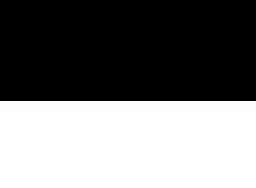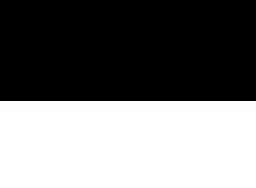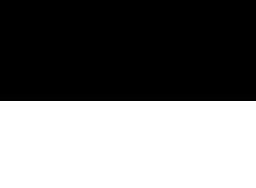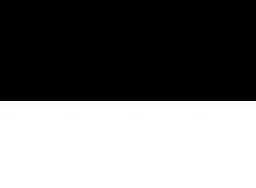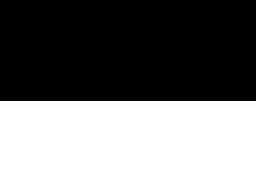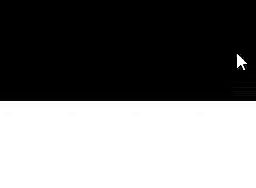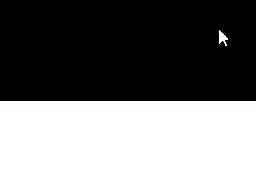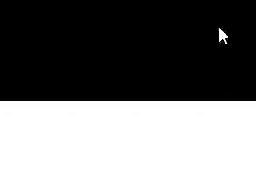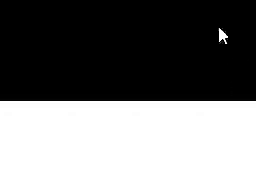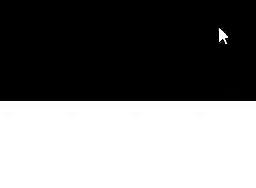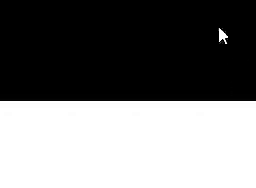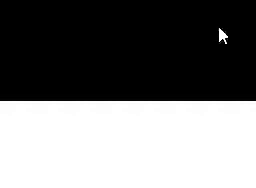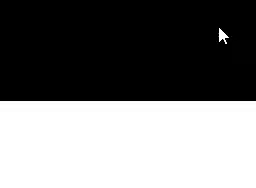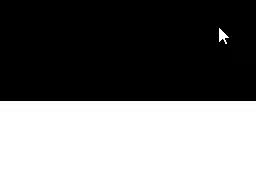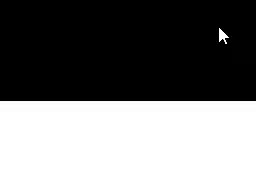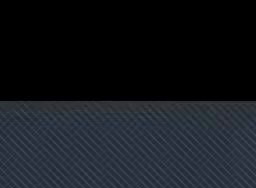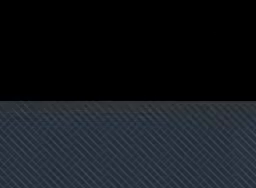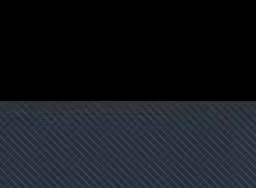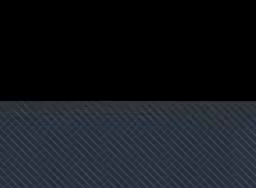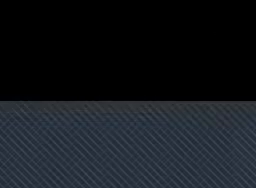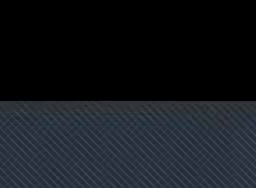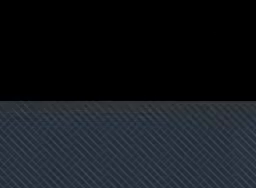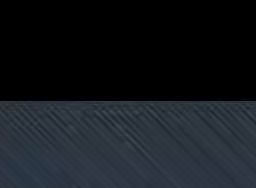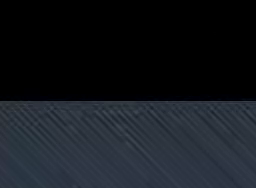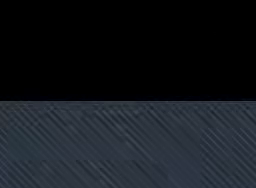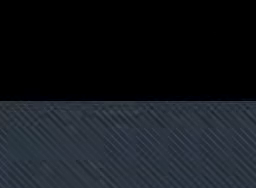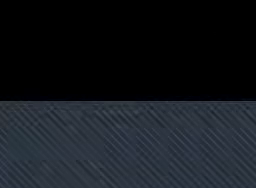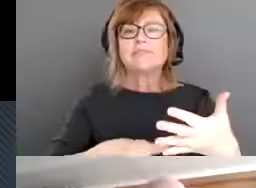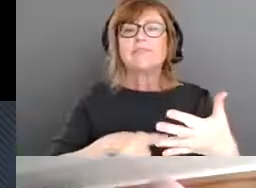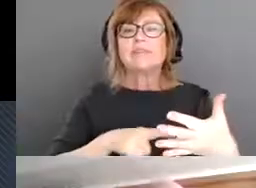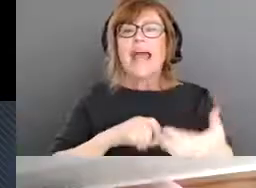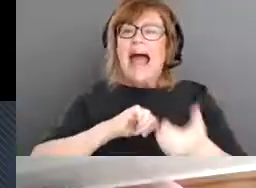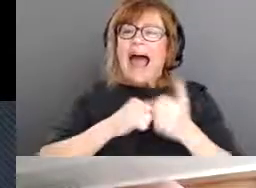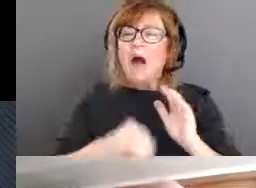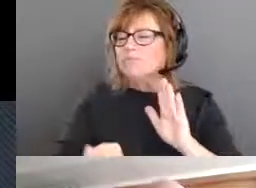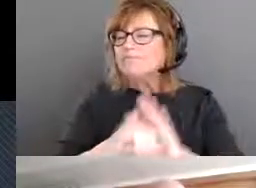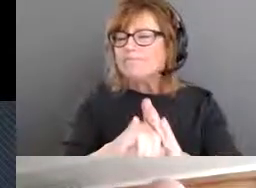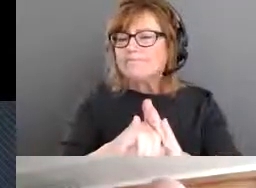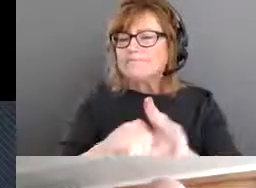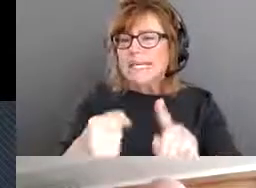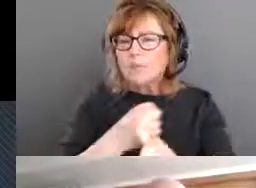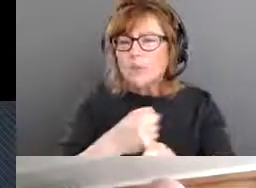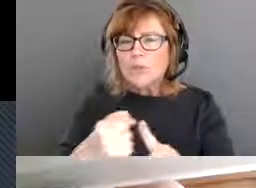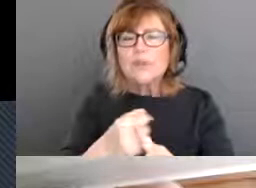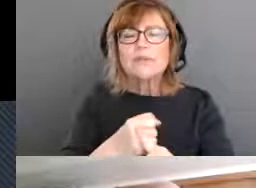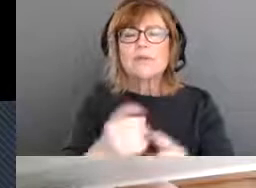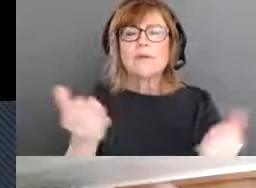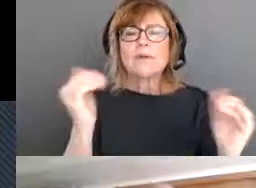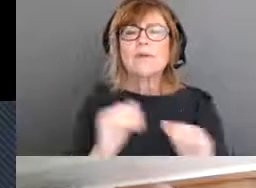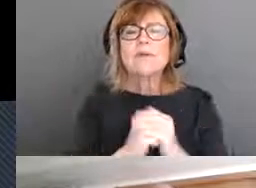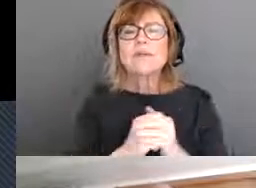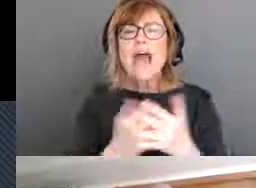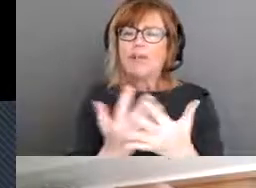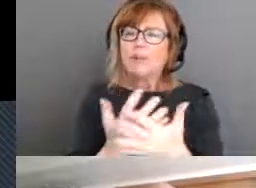The objectives of my presentation are to look at the context for elder abuse identification, to look at limitations of